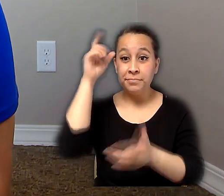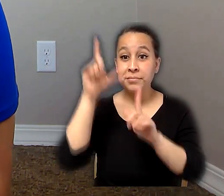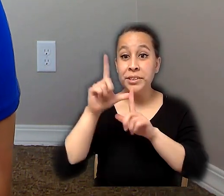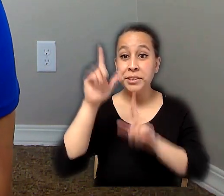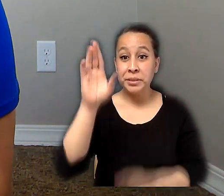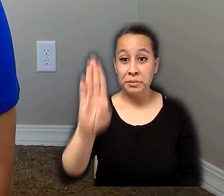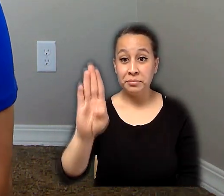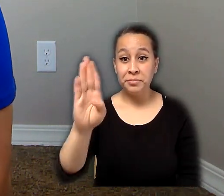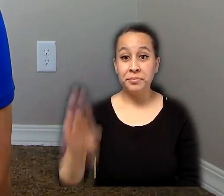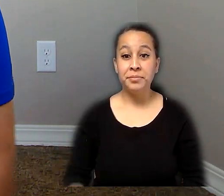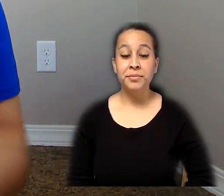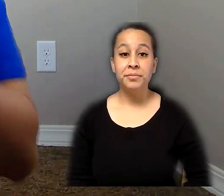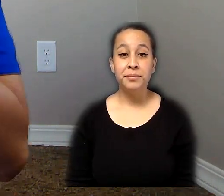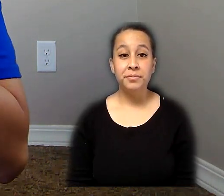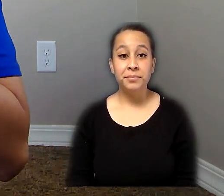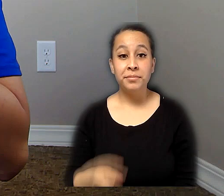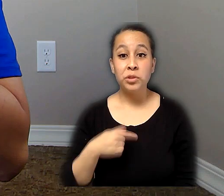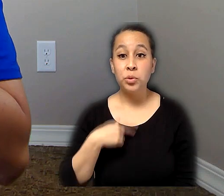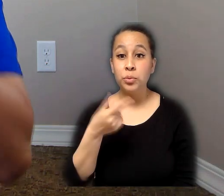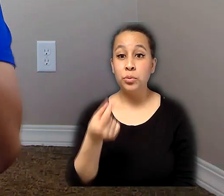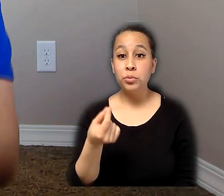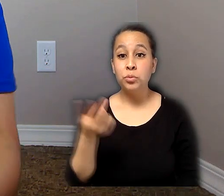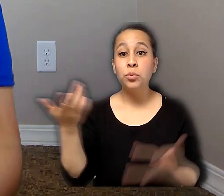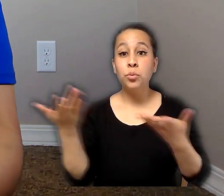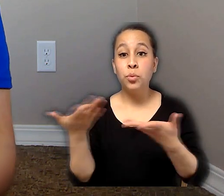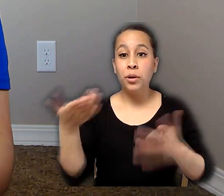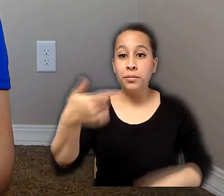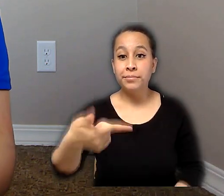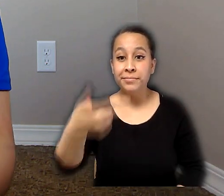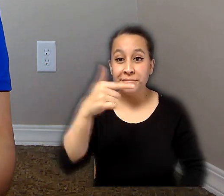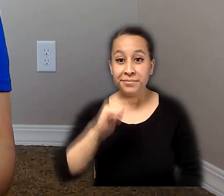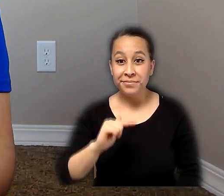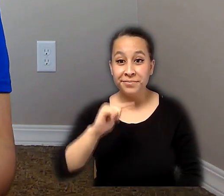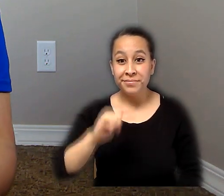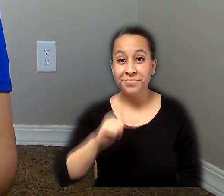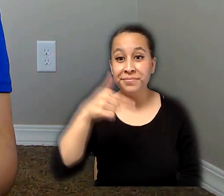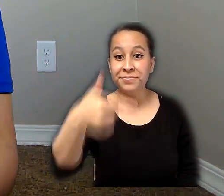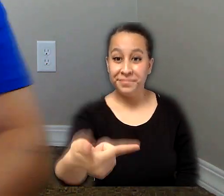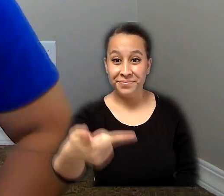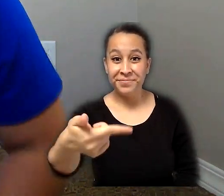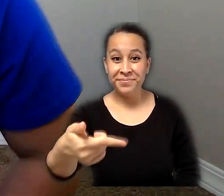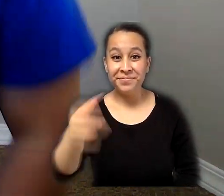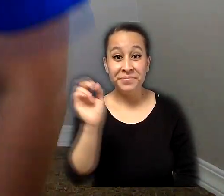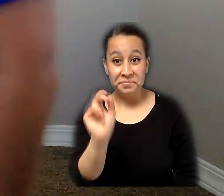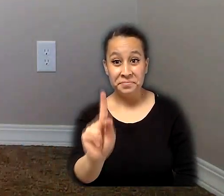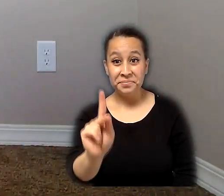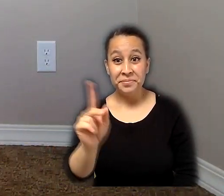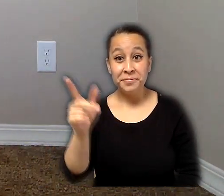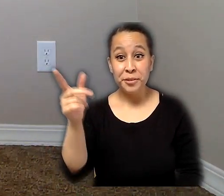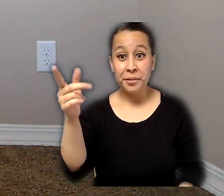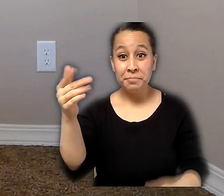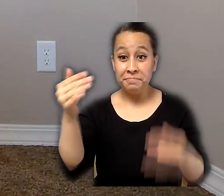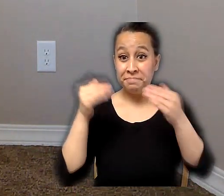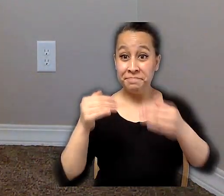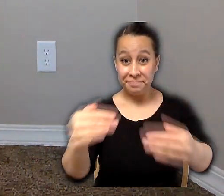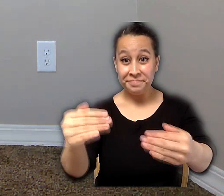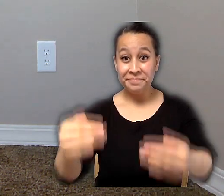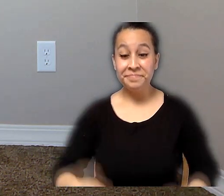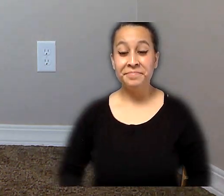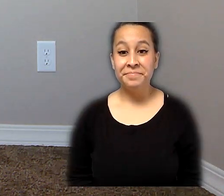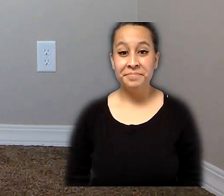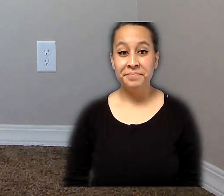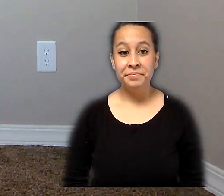Letter B. Now we're going to do, I go first and then you go right after. Okay. So let's do it.